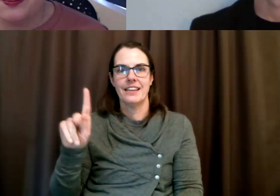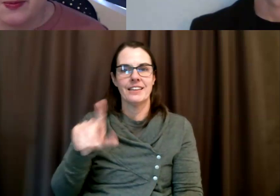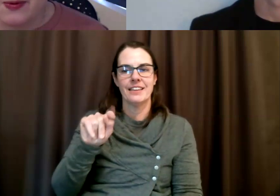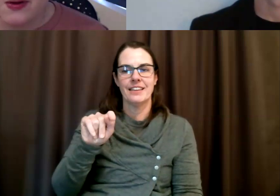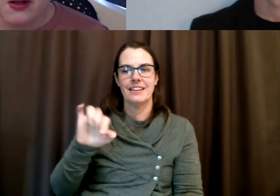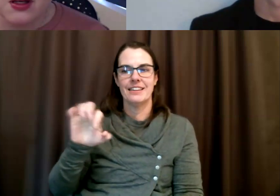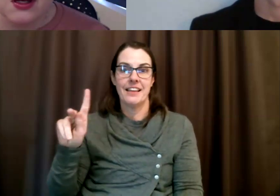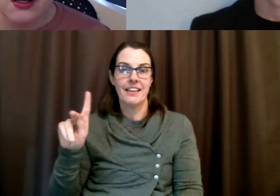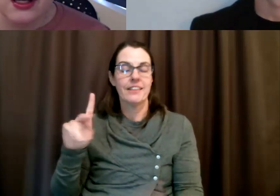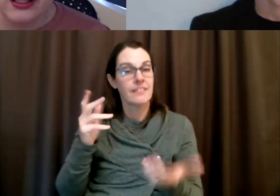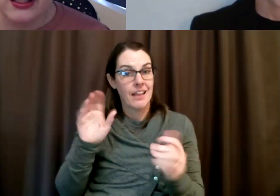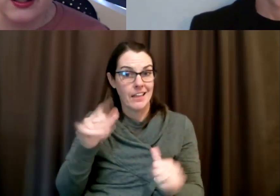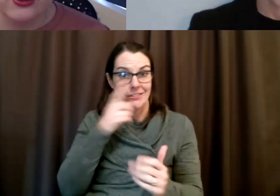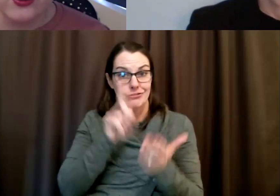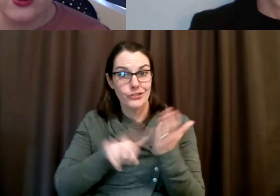out too.